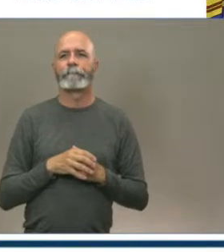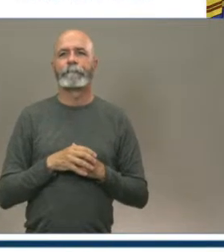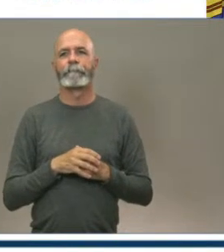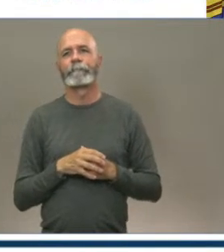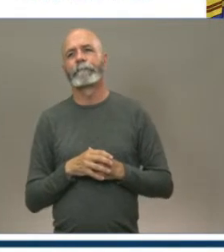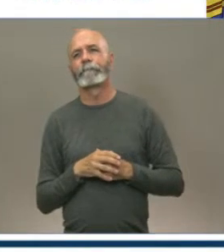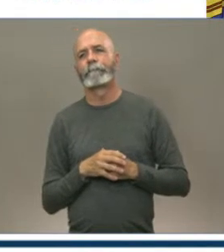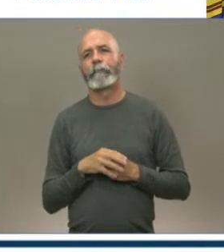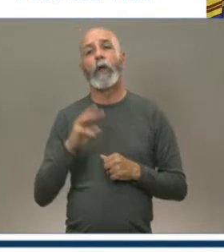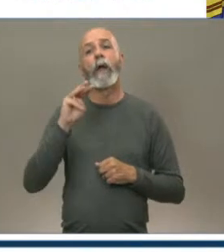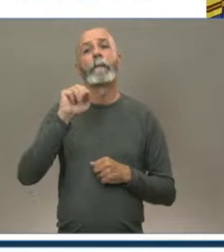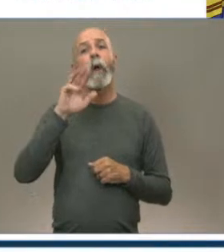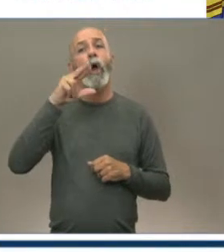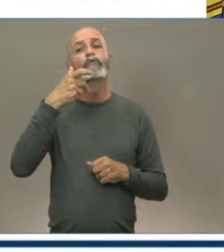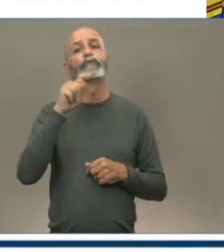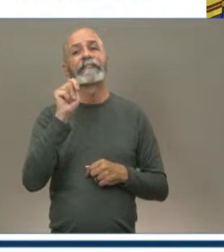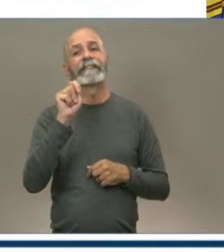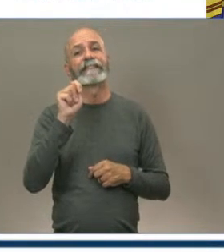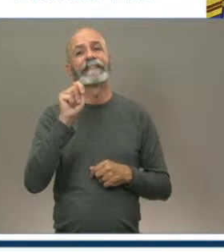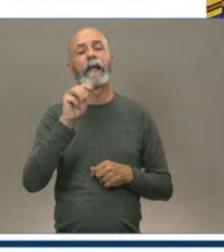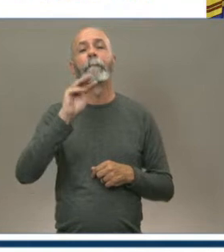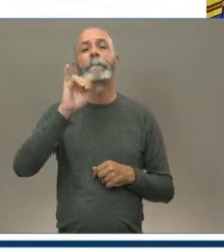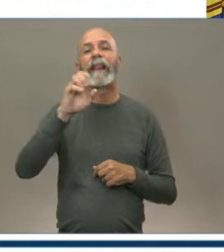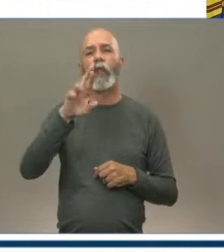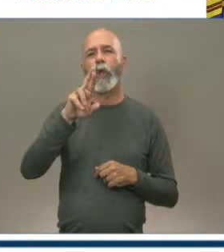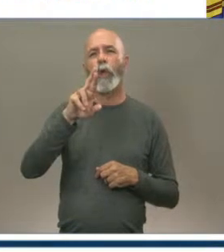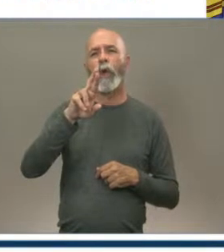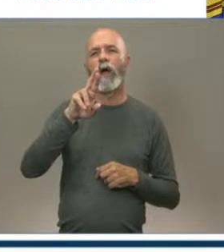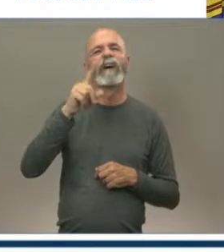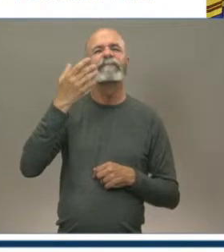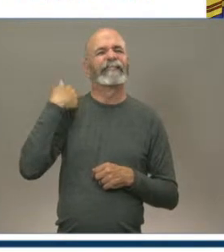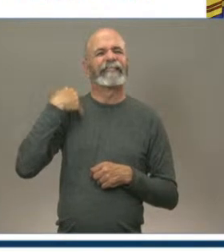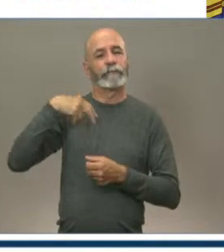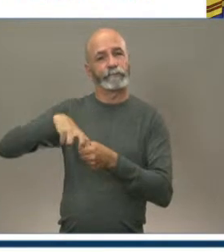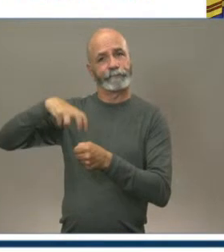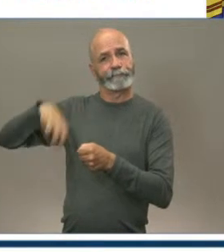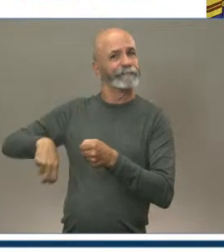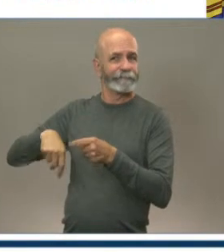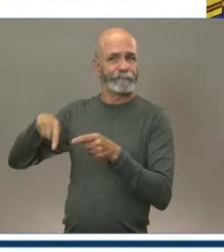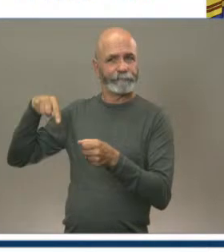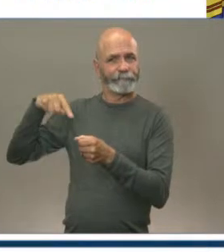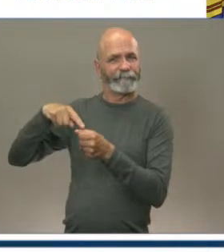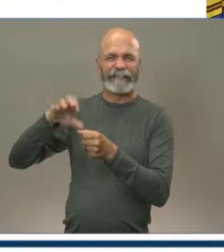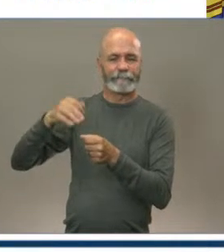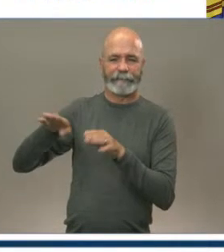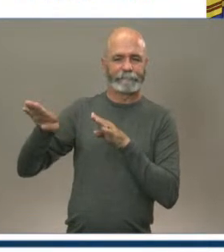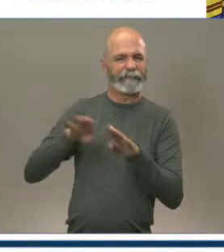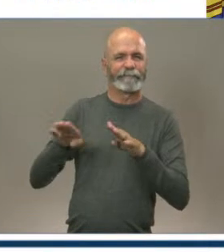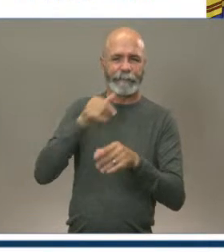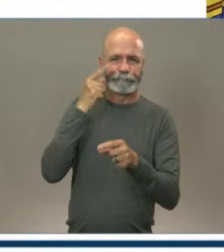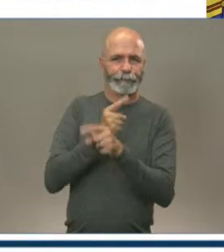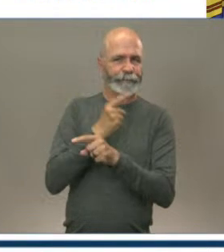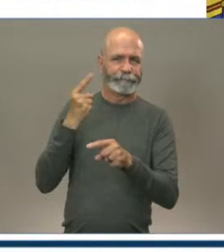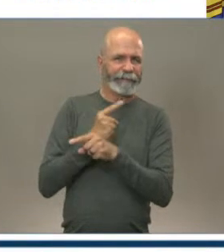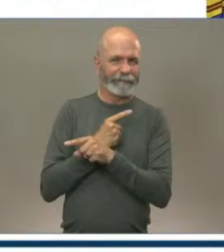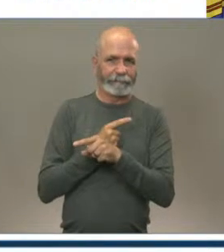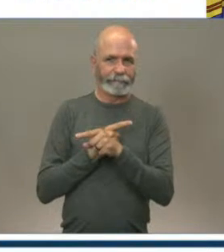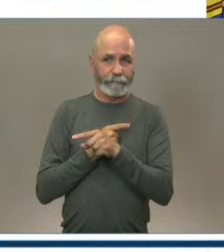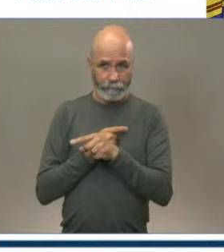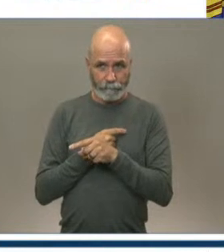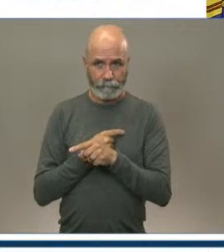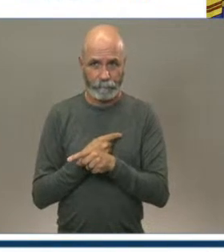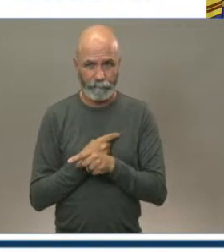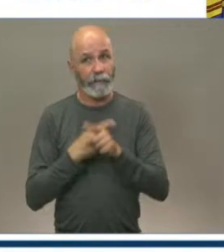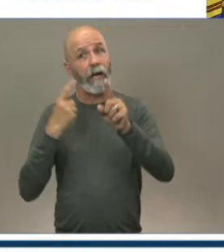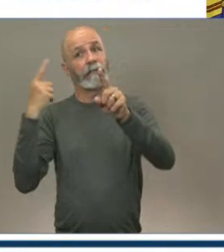Staff regarding the behavior of a staff member you promoted. You said in response to the question, I would suggest that if somebody has an allegation of a staff